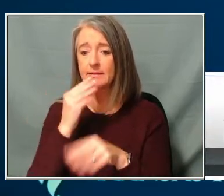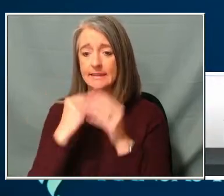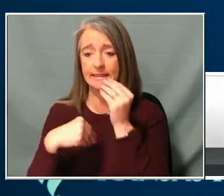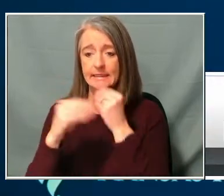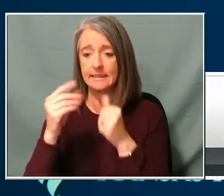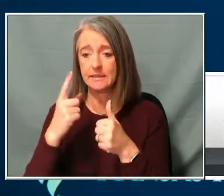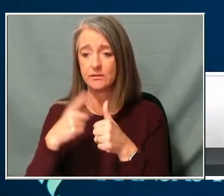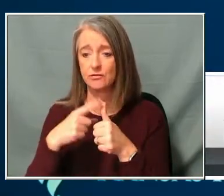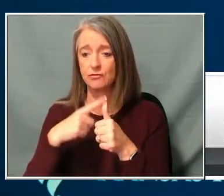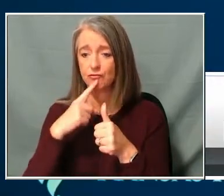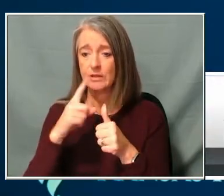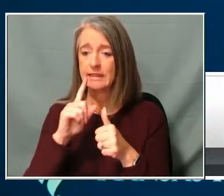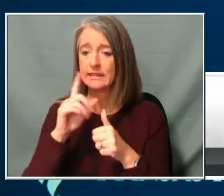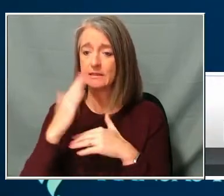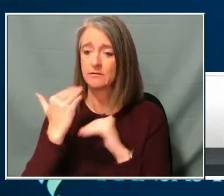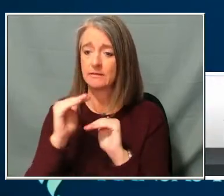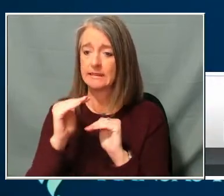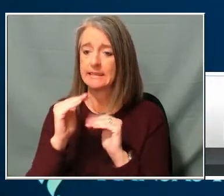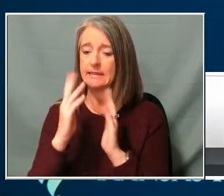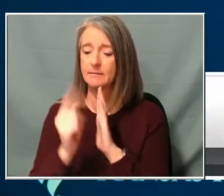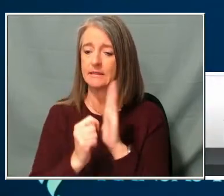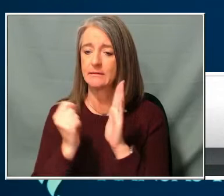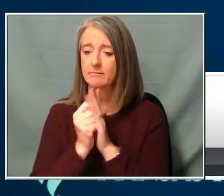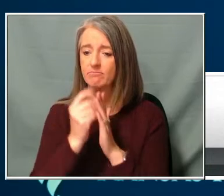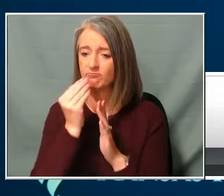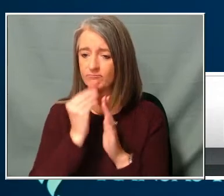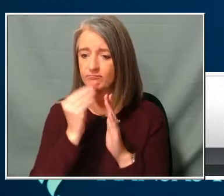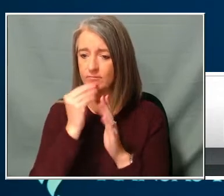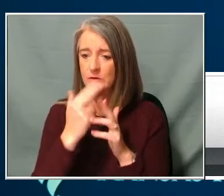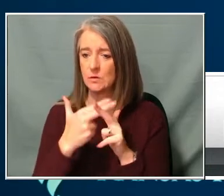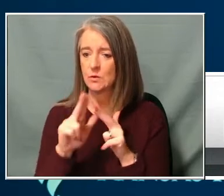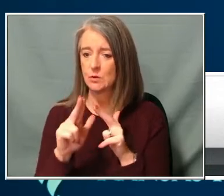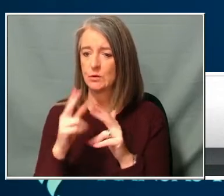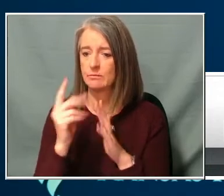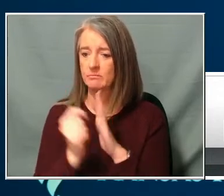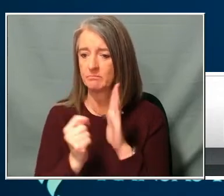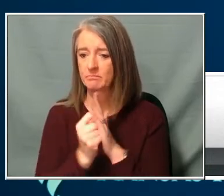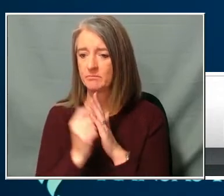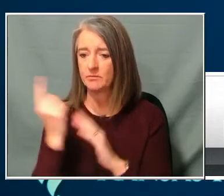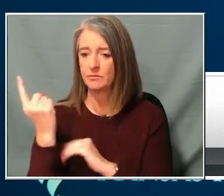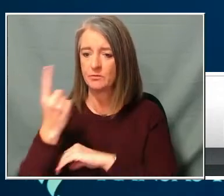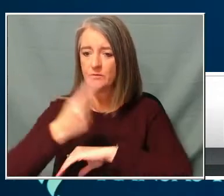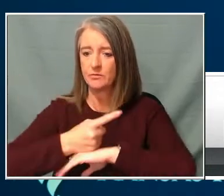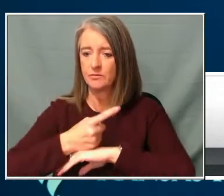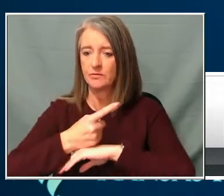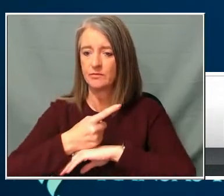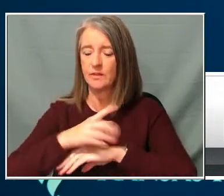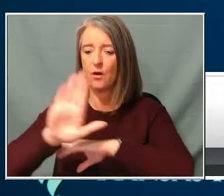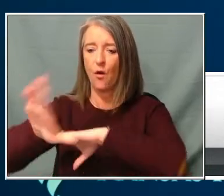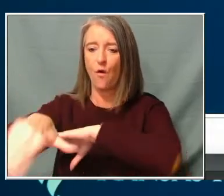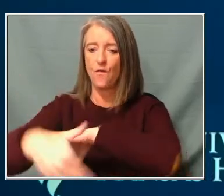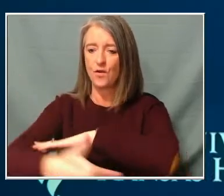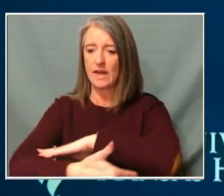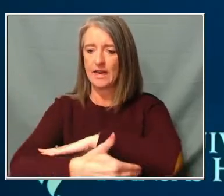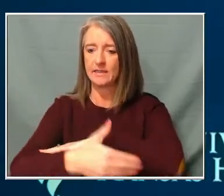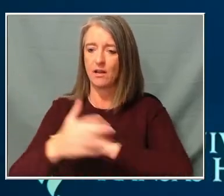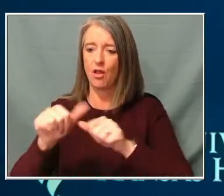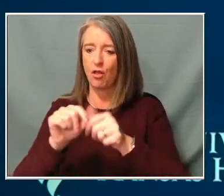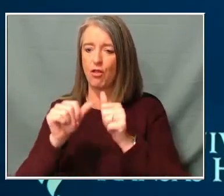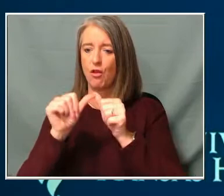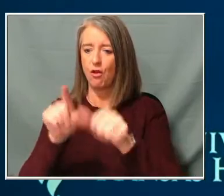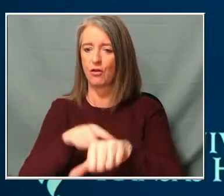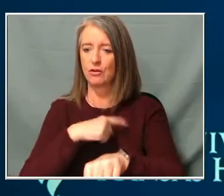really limiting our eating period to a shorter period throughout the day and extending the overnight fasting period. So intermittent